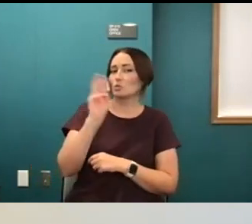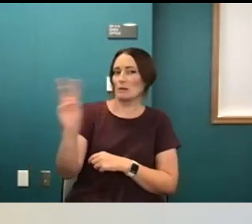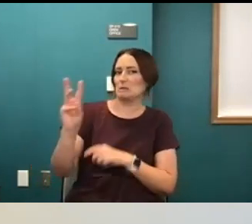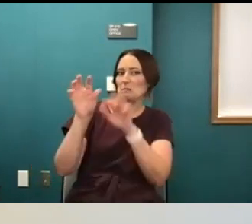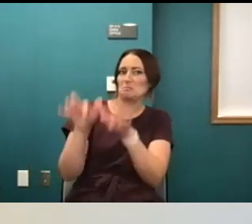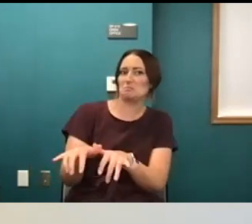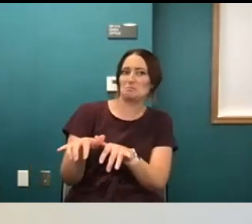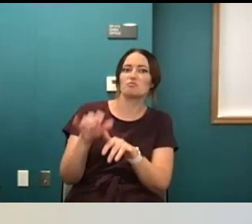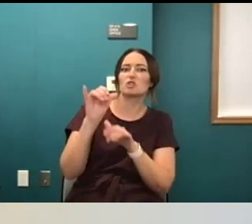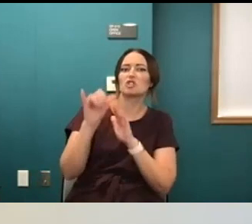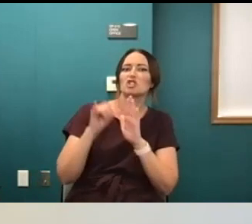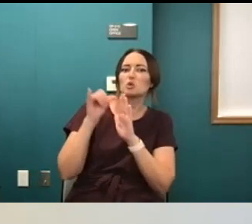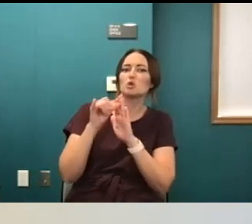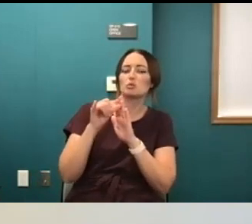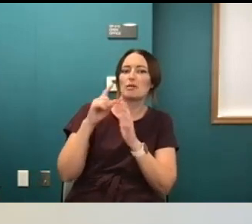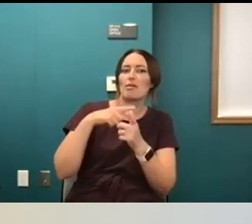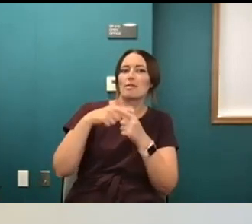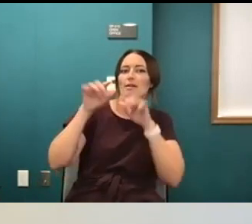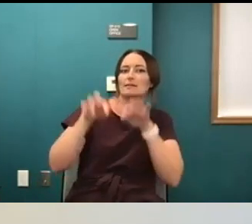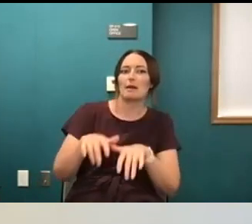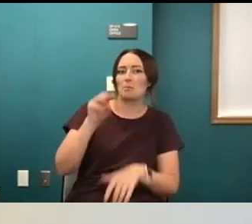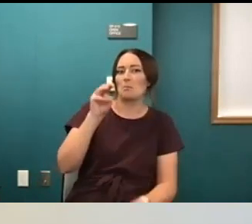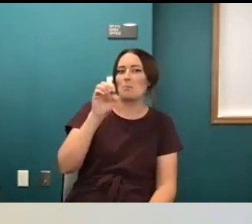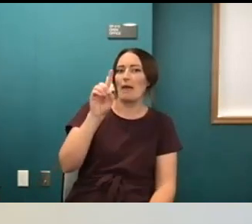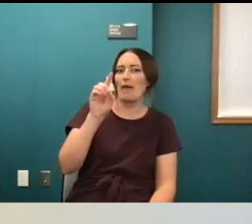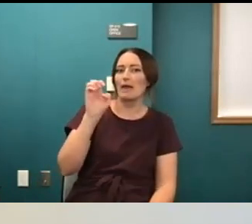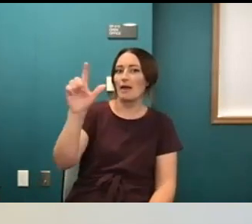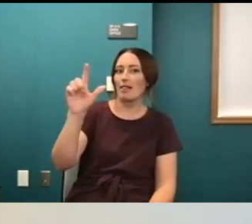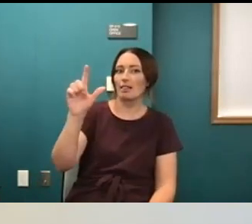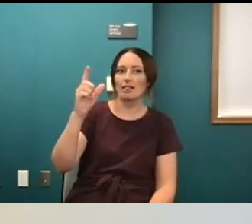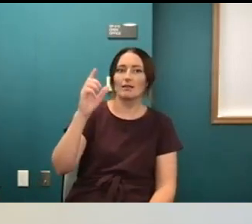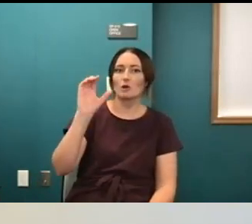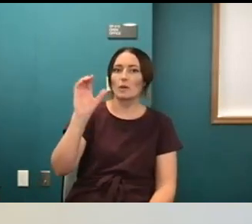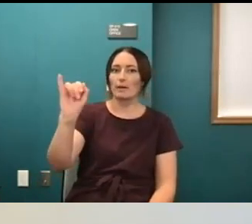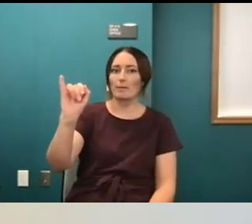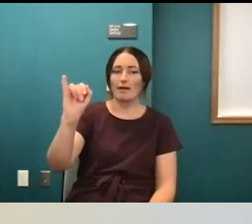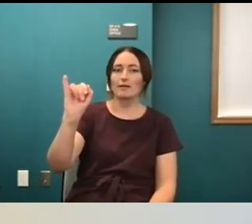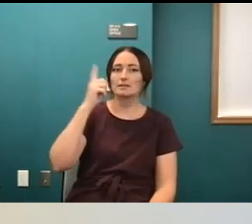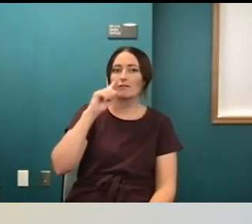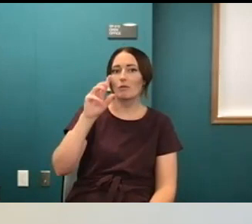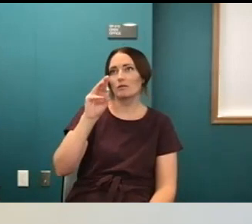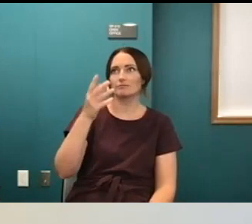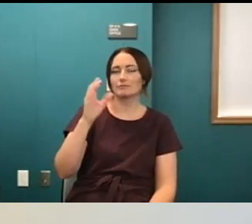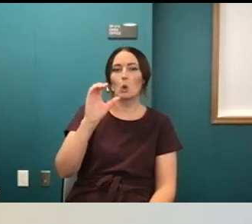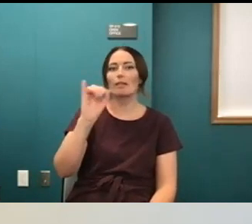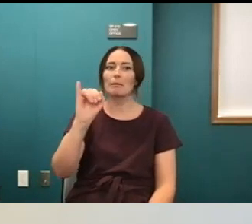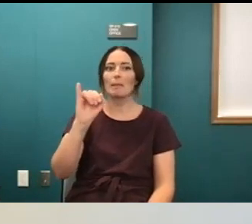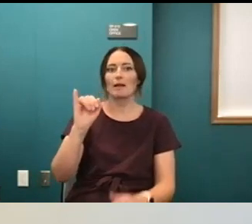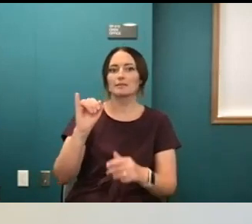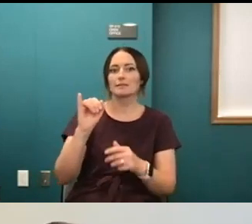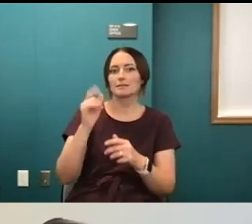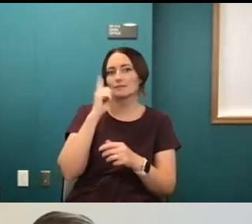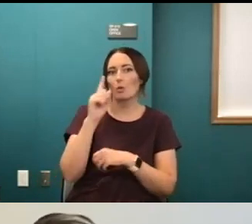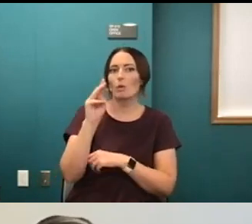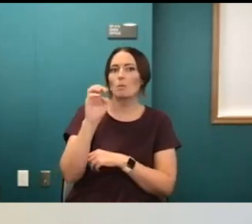If you go to YouTube and then type in Medell Cochlear Implants, or Medell Cochlear Implants with whatever, you